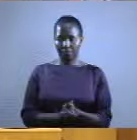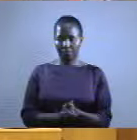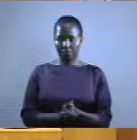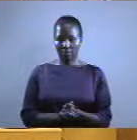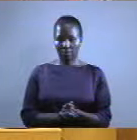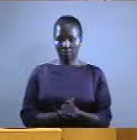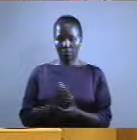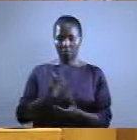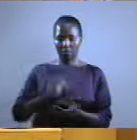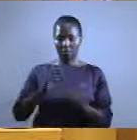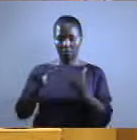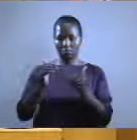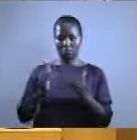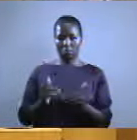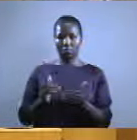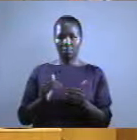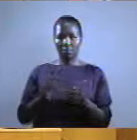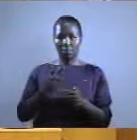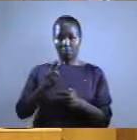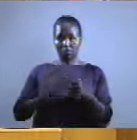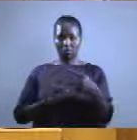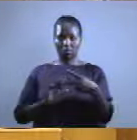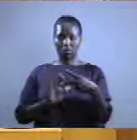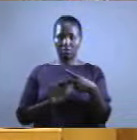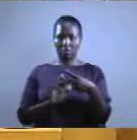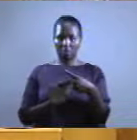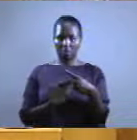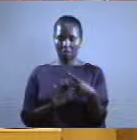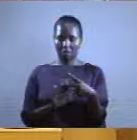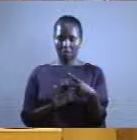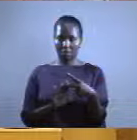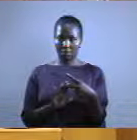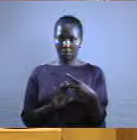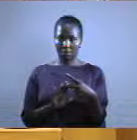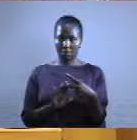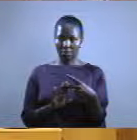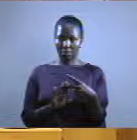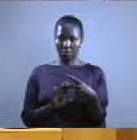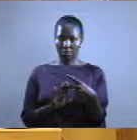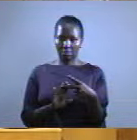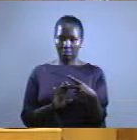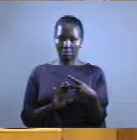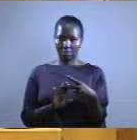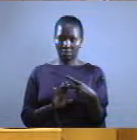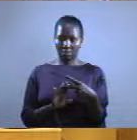and the Secretary will read the bill a second time.